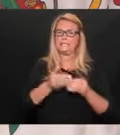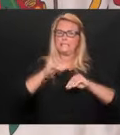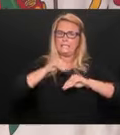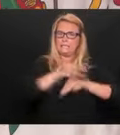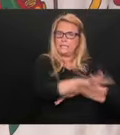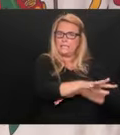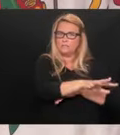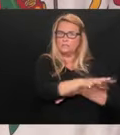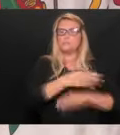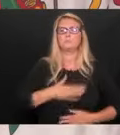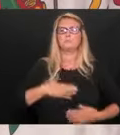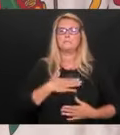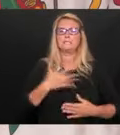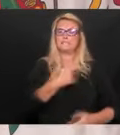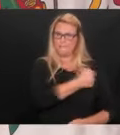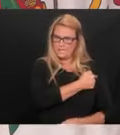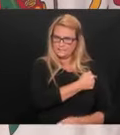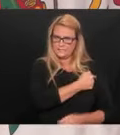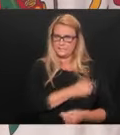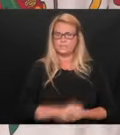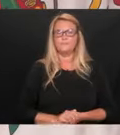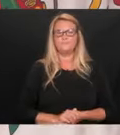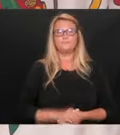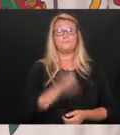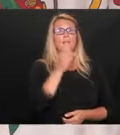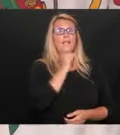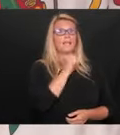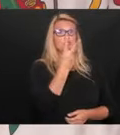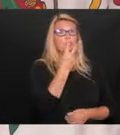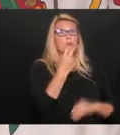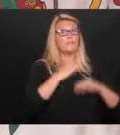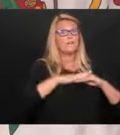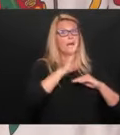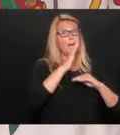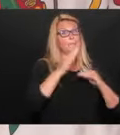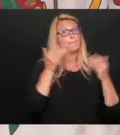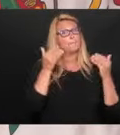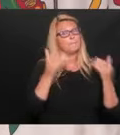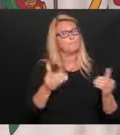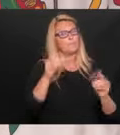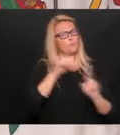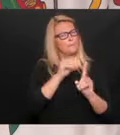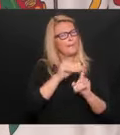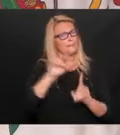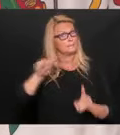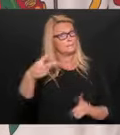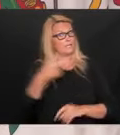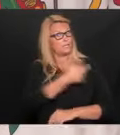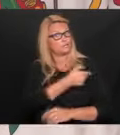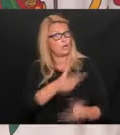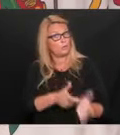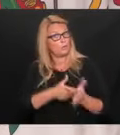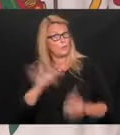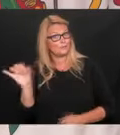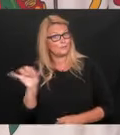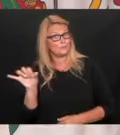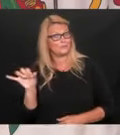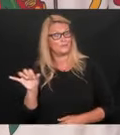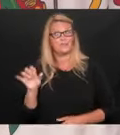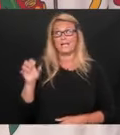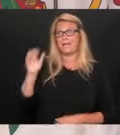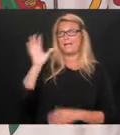vaccines. The vaccine eligibility, 12 and older, you're reminded to get your second shot. We need the older folks and everything to help